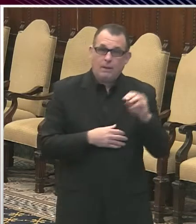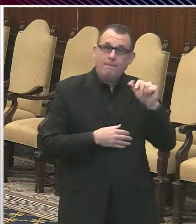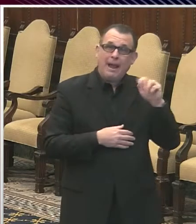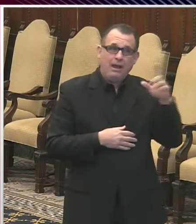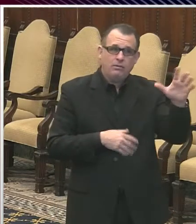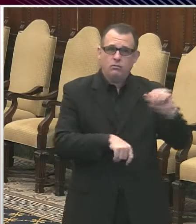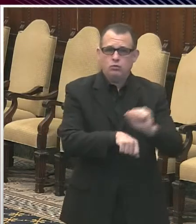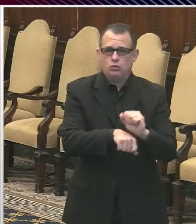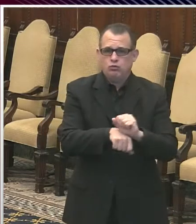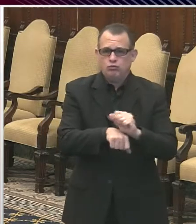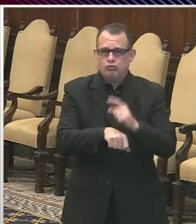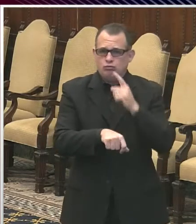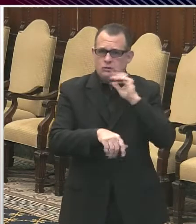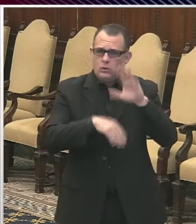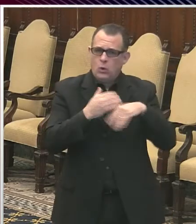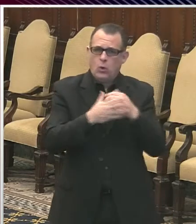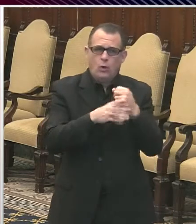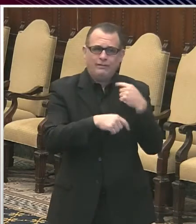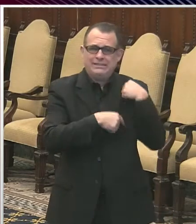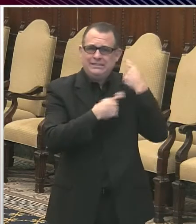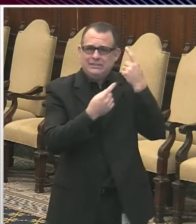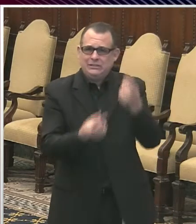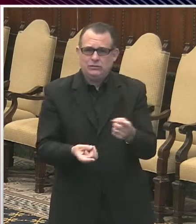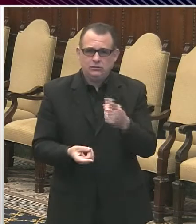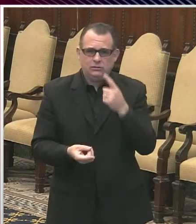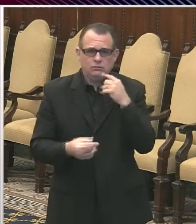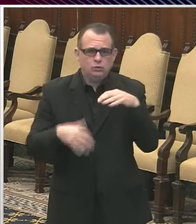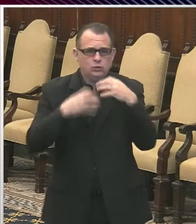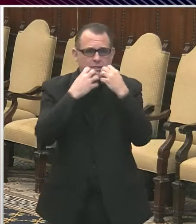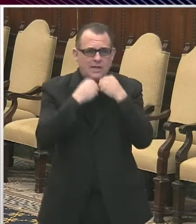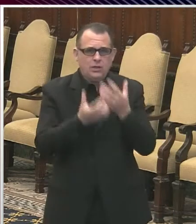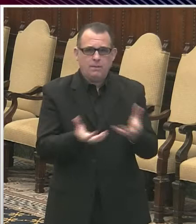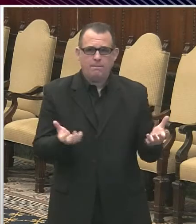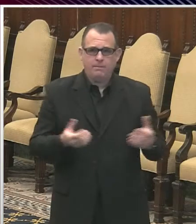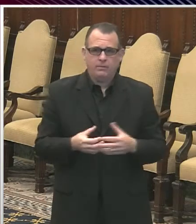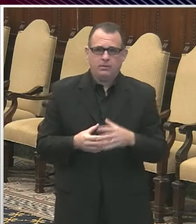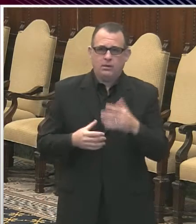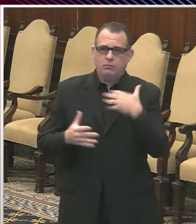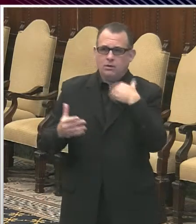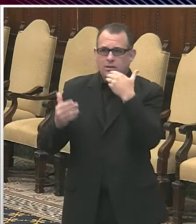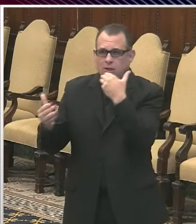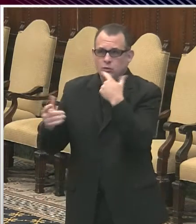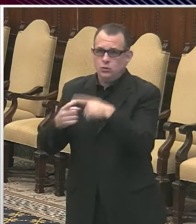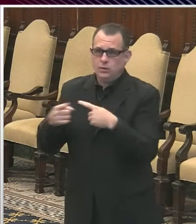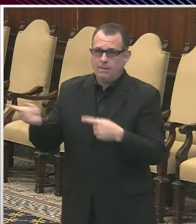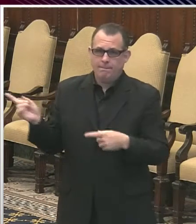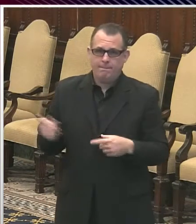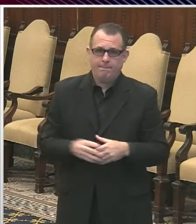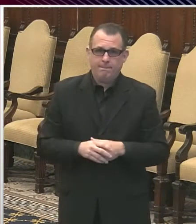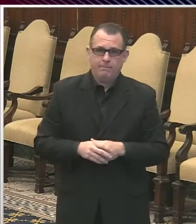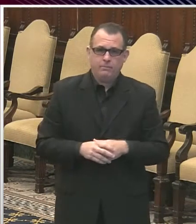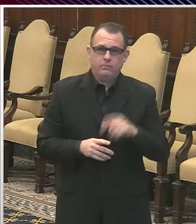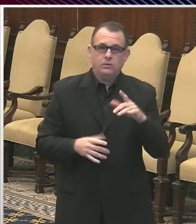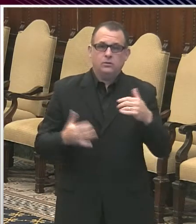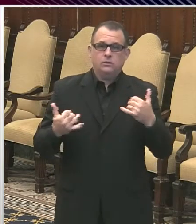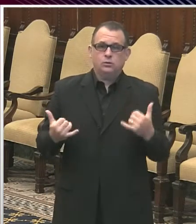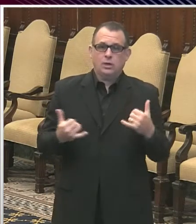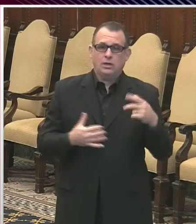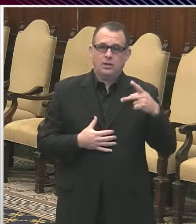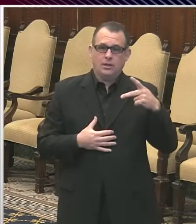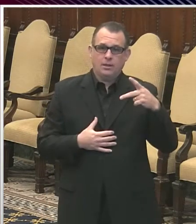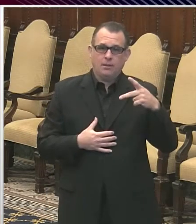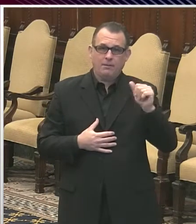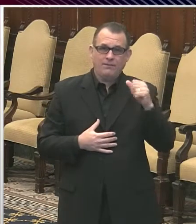Lockheed Martin for stepping up so generously during this critical time. Today, the Pennsylvania Immigration and Citizenship